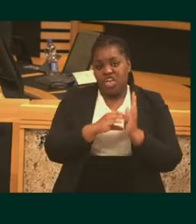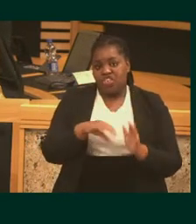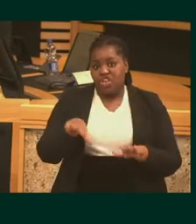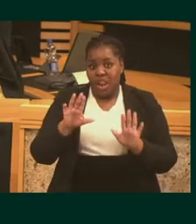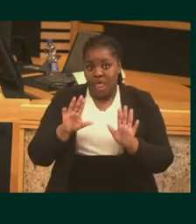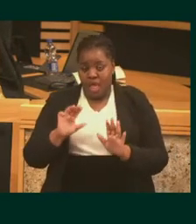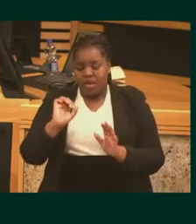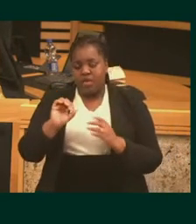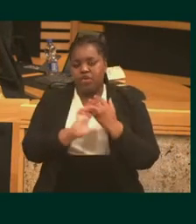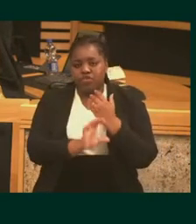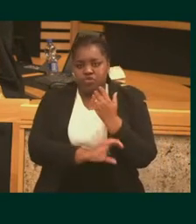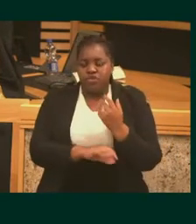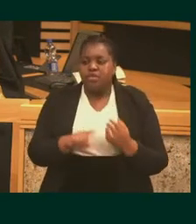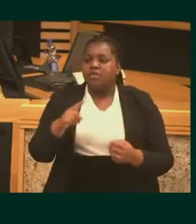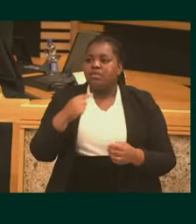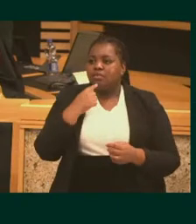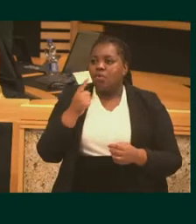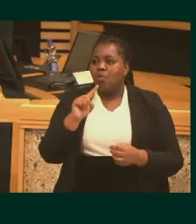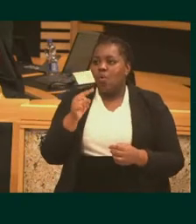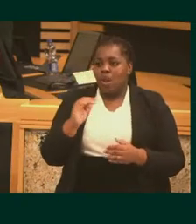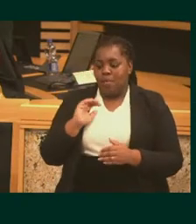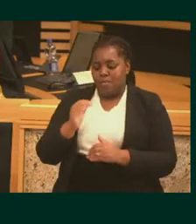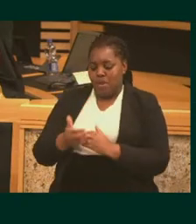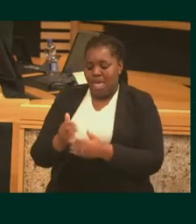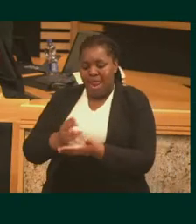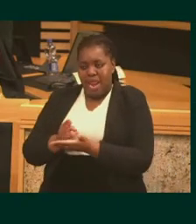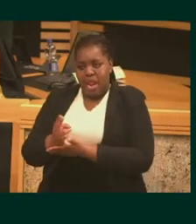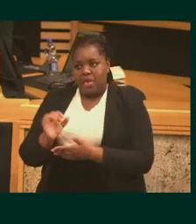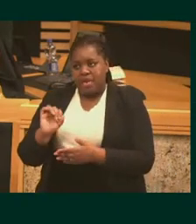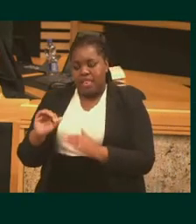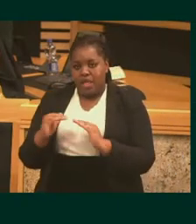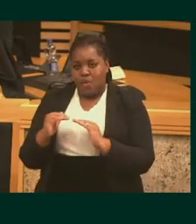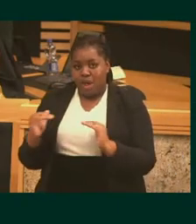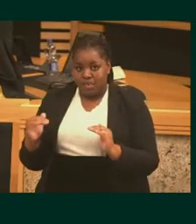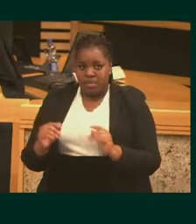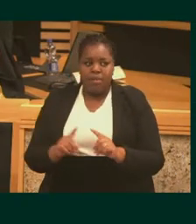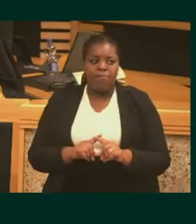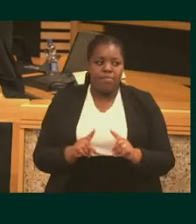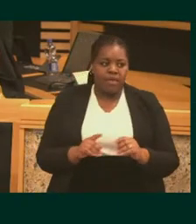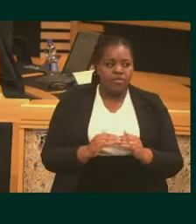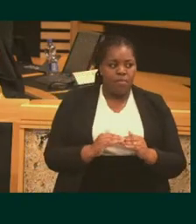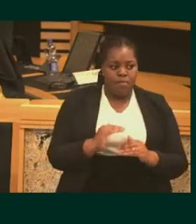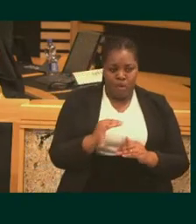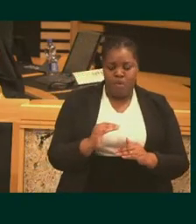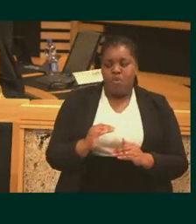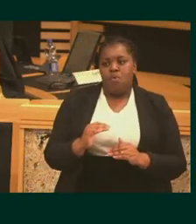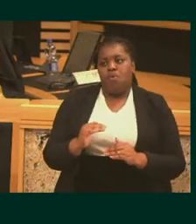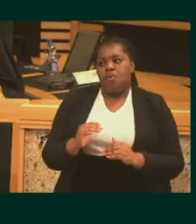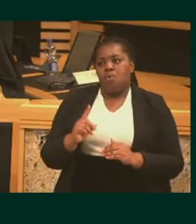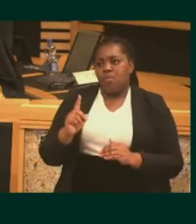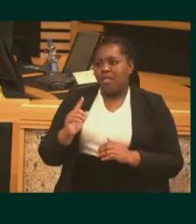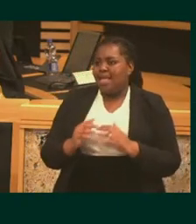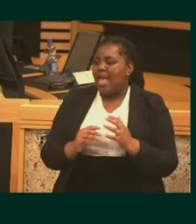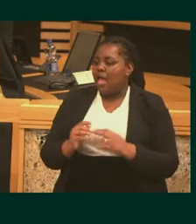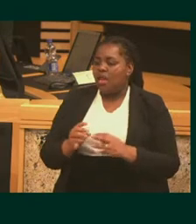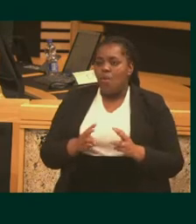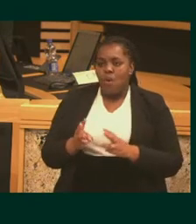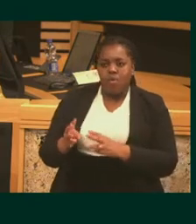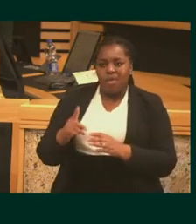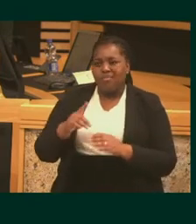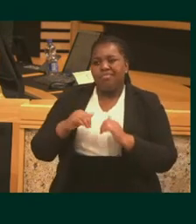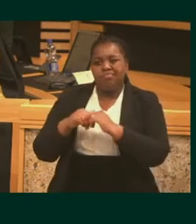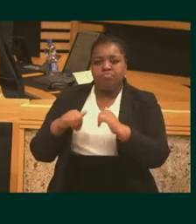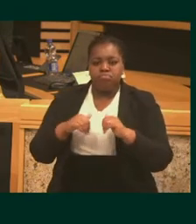Constitution which does not only protect the right to equality but further prohibits any form of